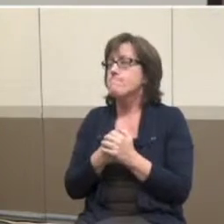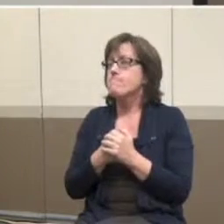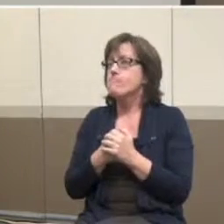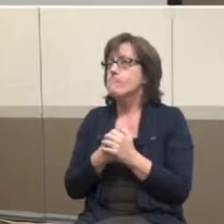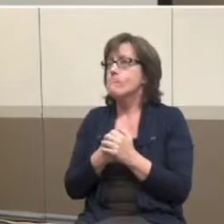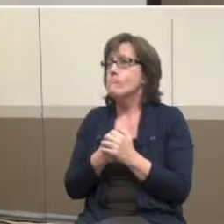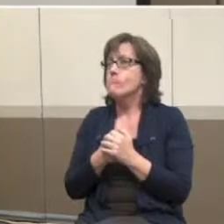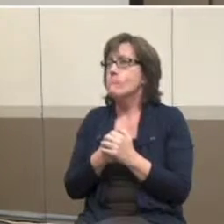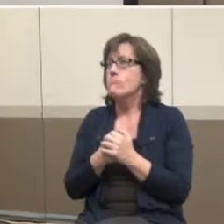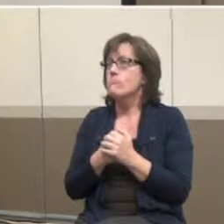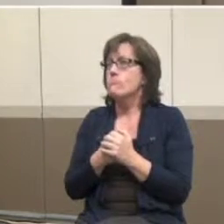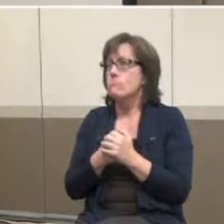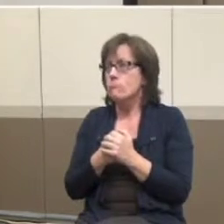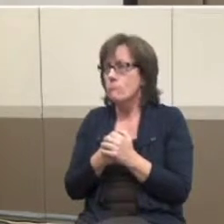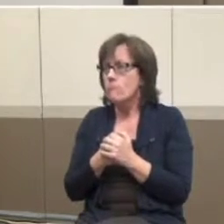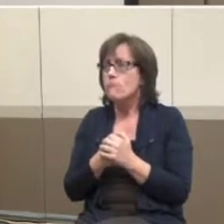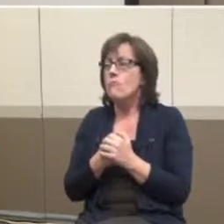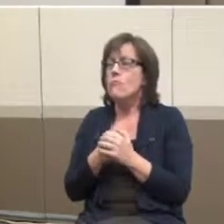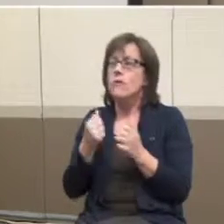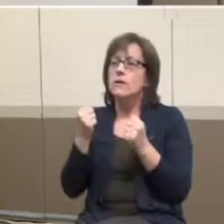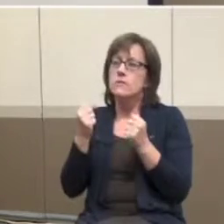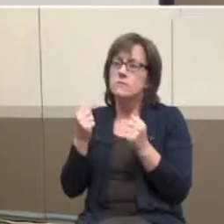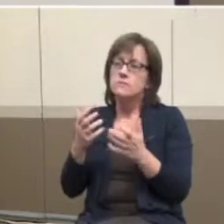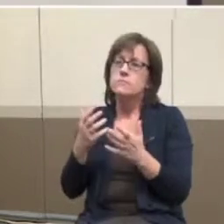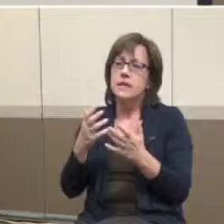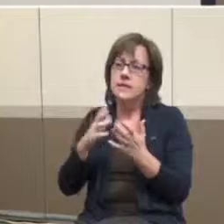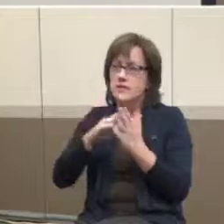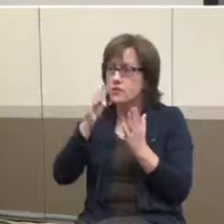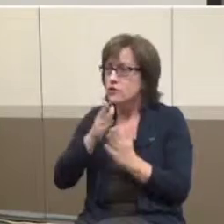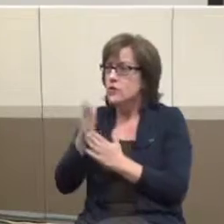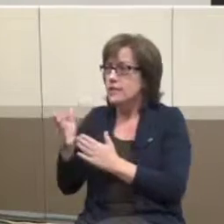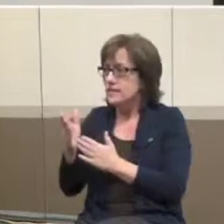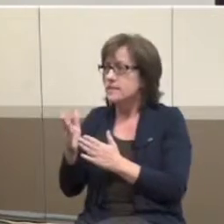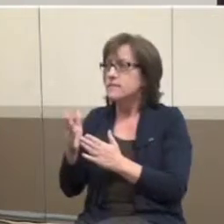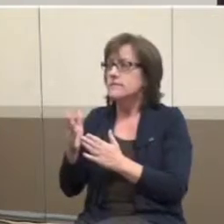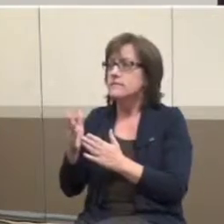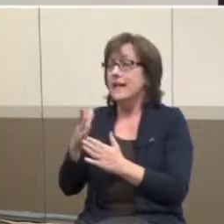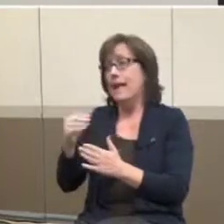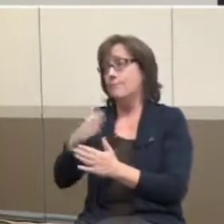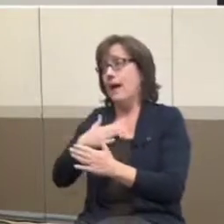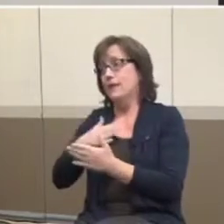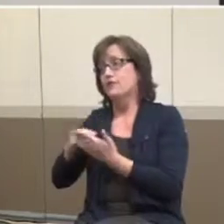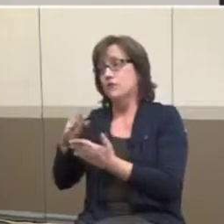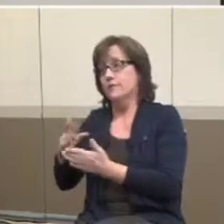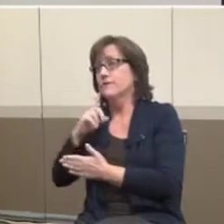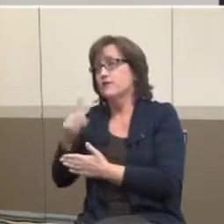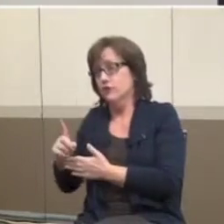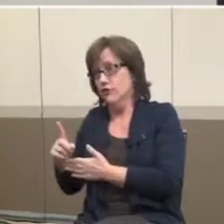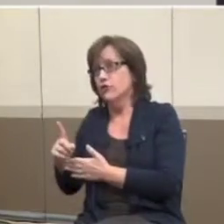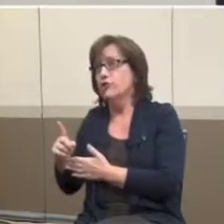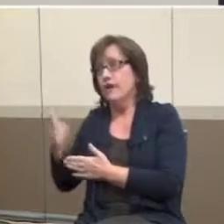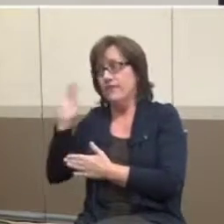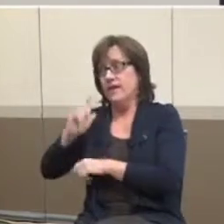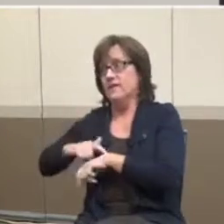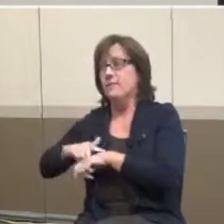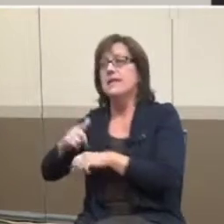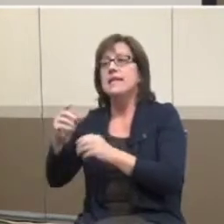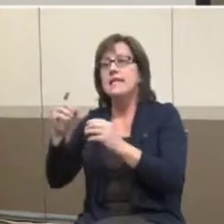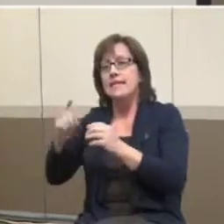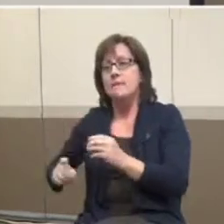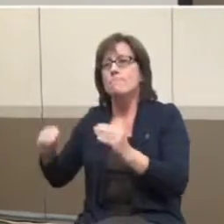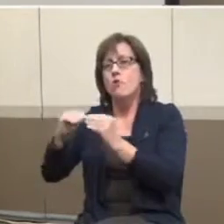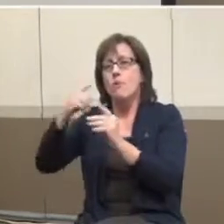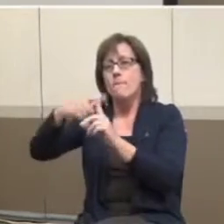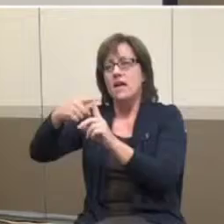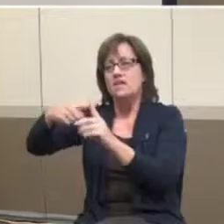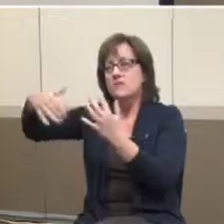Of course, a lot of our students, and my students for sure at that time, needed more positive social interaction. We always need